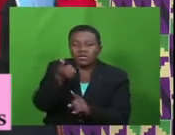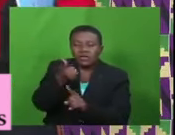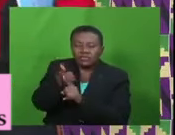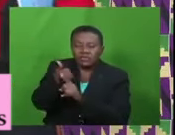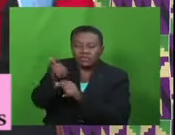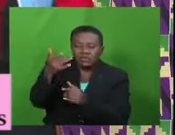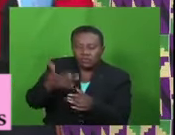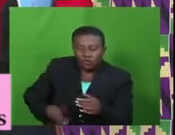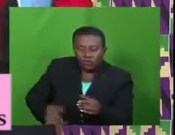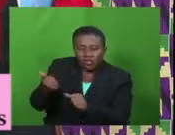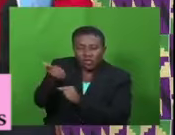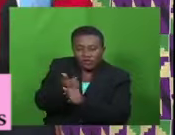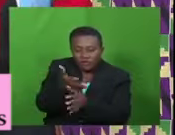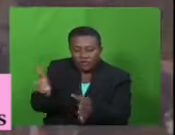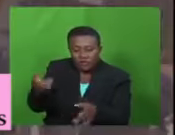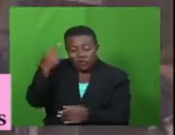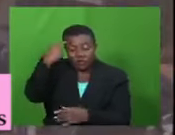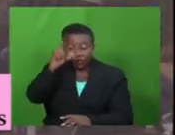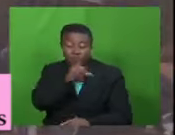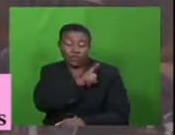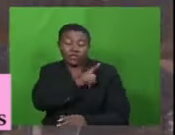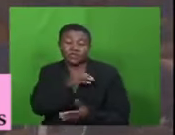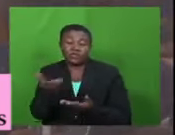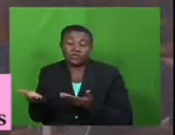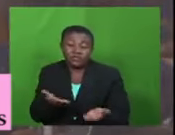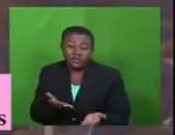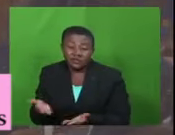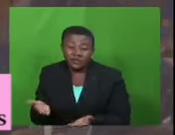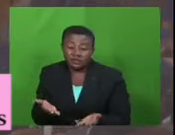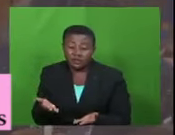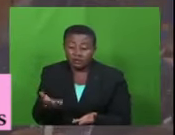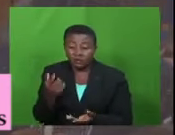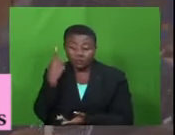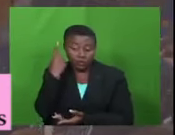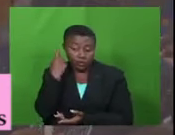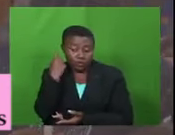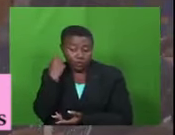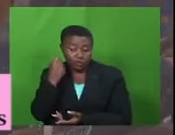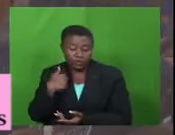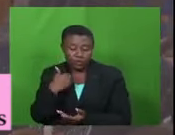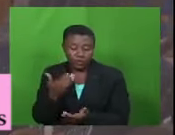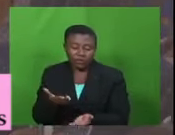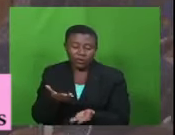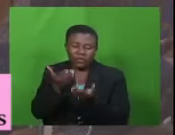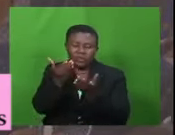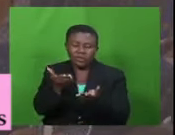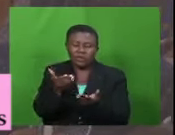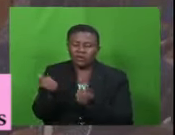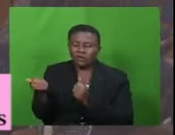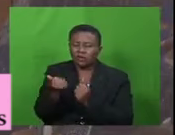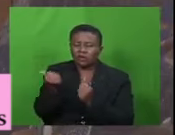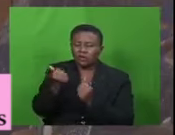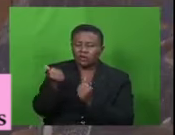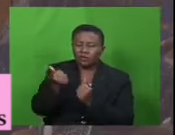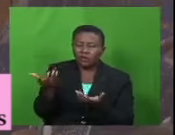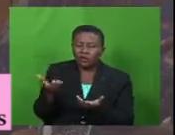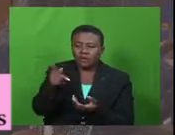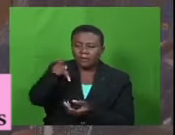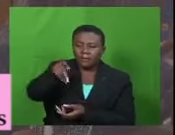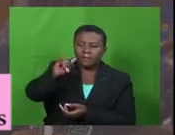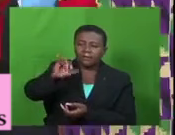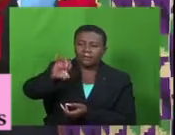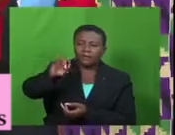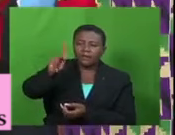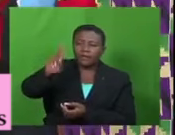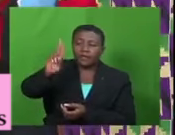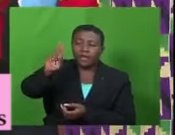been completed for the police service. Recently, I delivered 100 pickups, 600